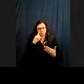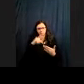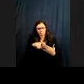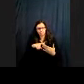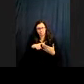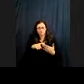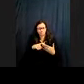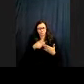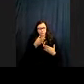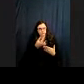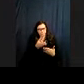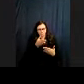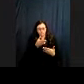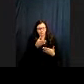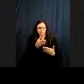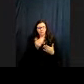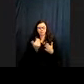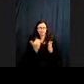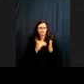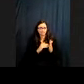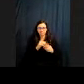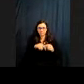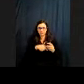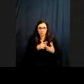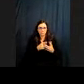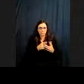is. Another impenetrable prayer.